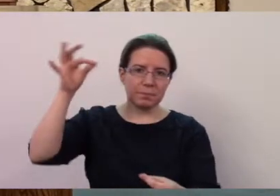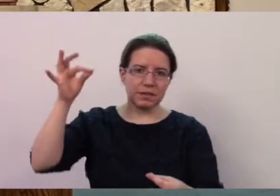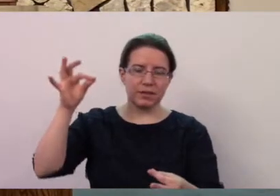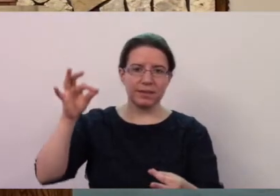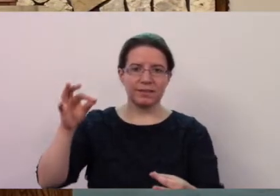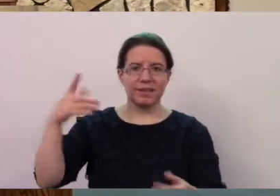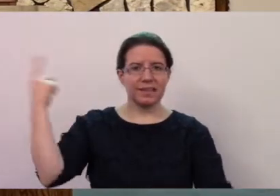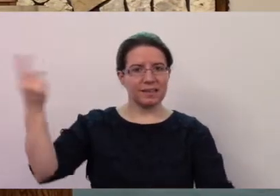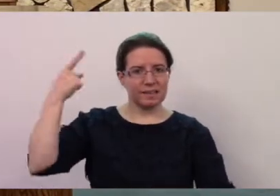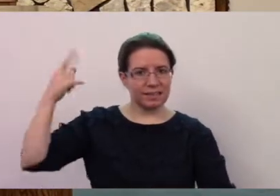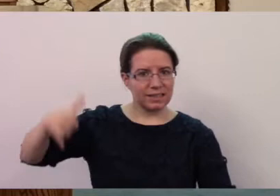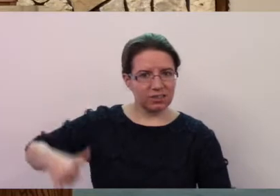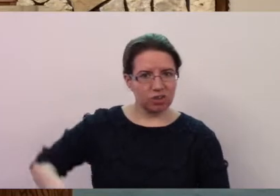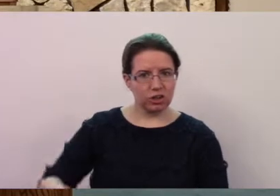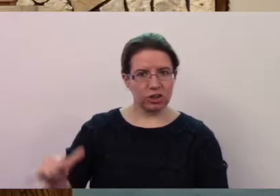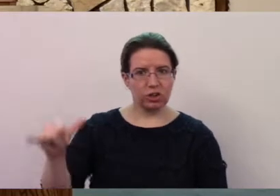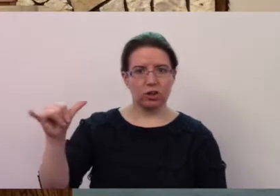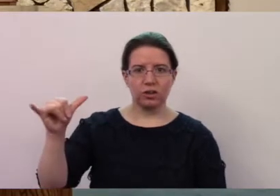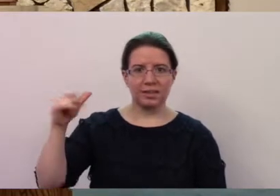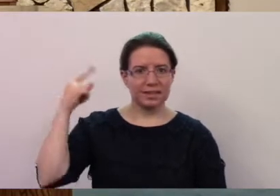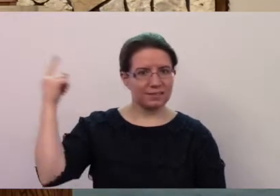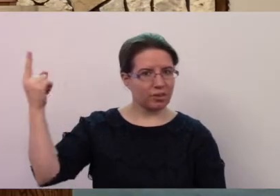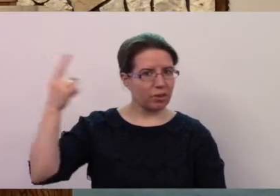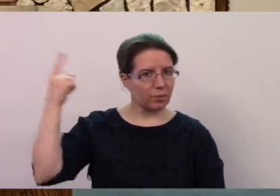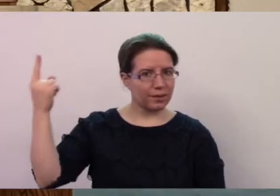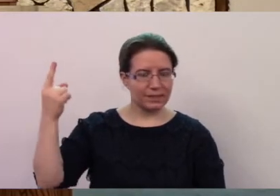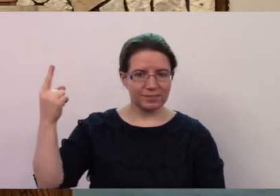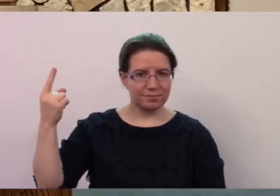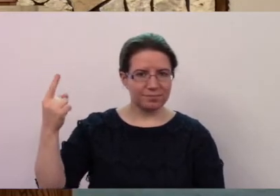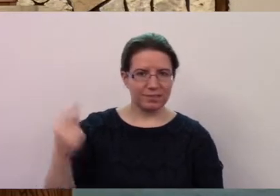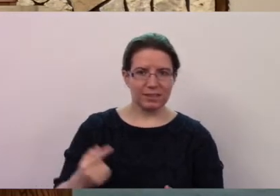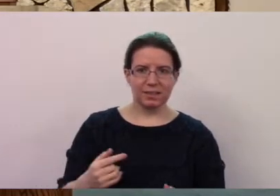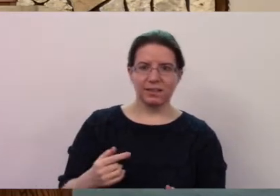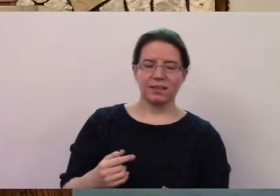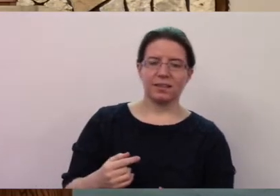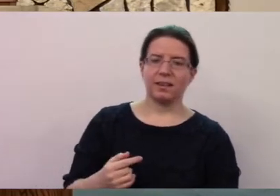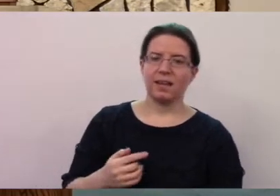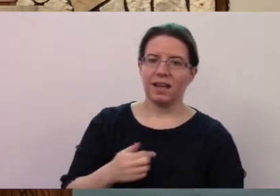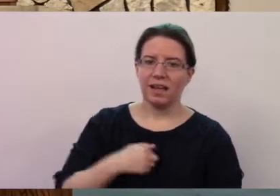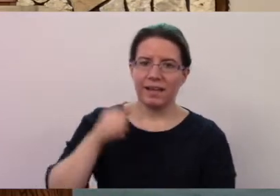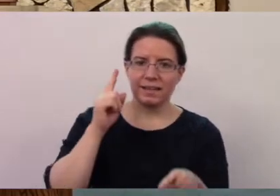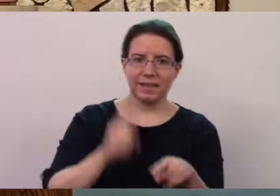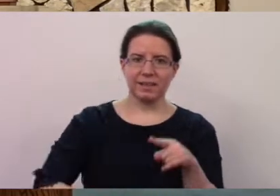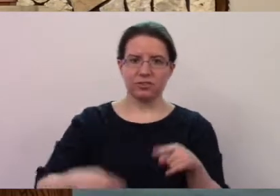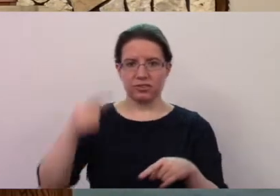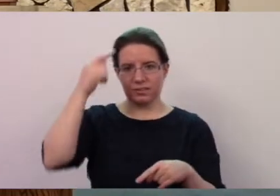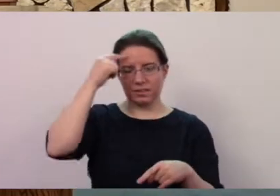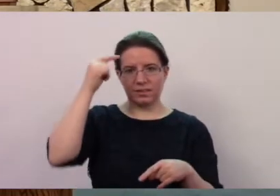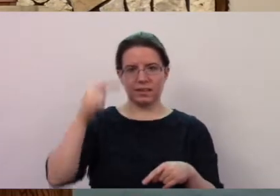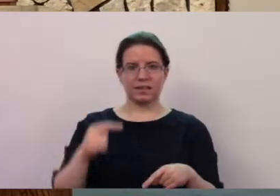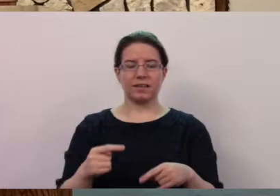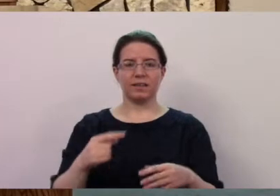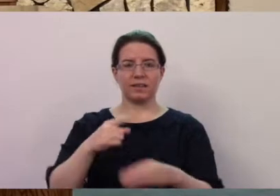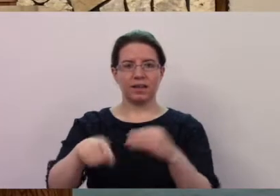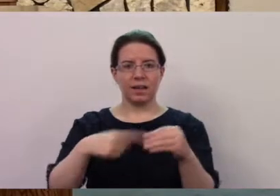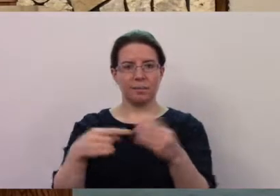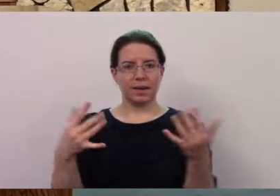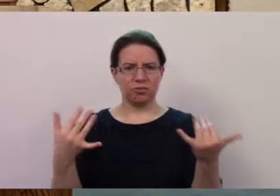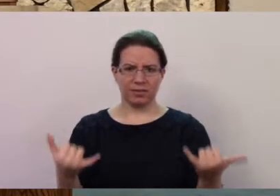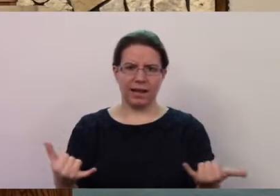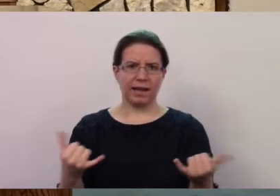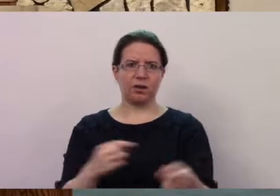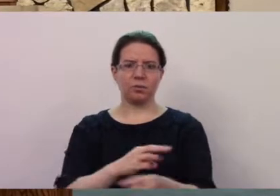that. Yes. I don't want to just set up my rulership in this earth so that, you know, you can exercise power over other people.